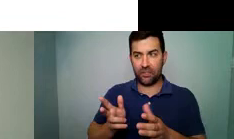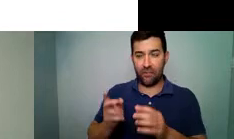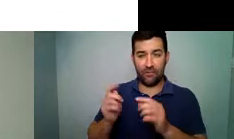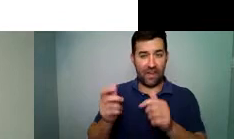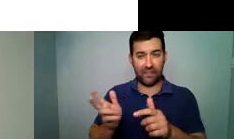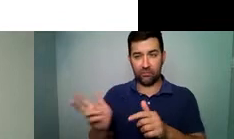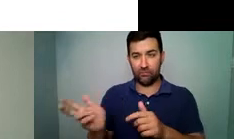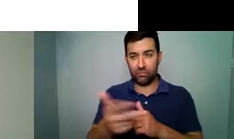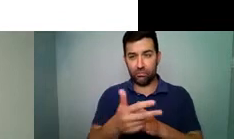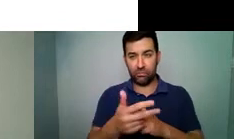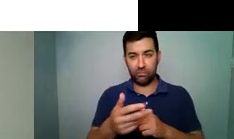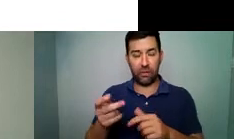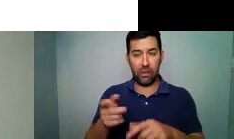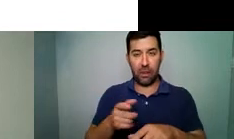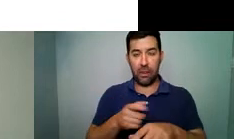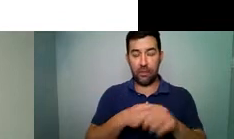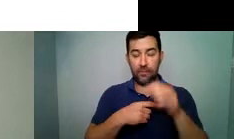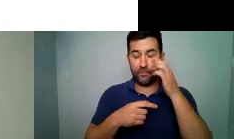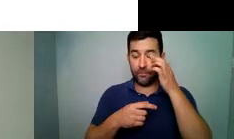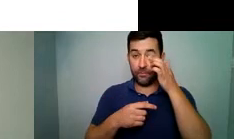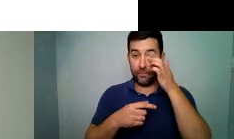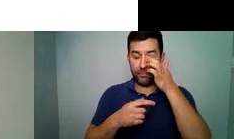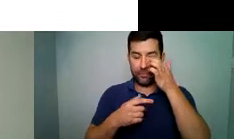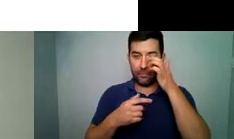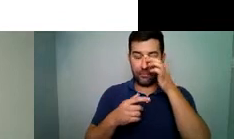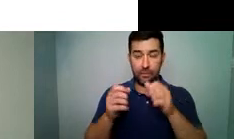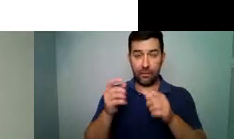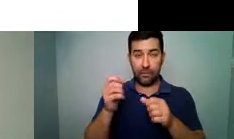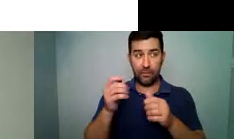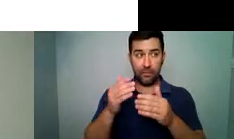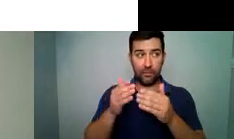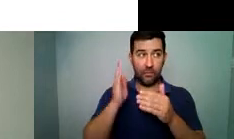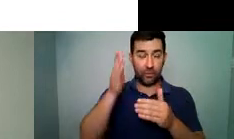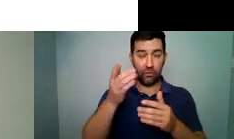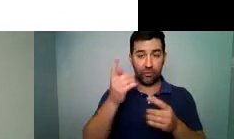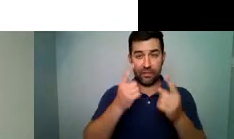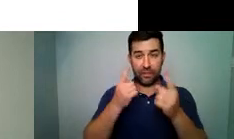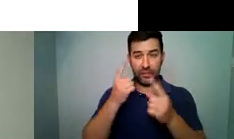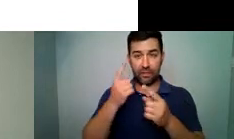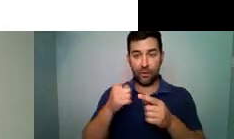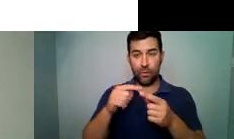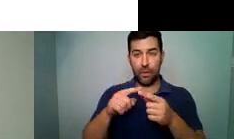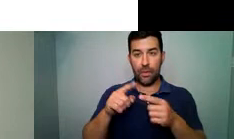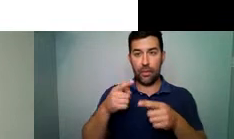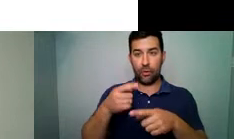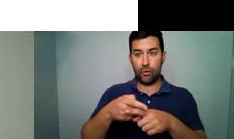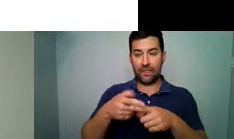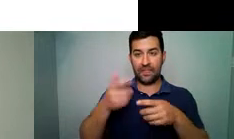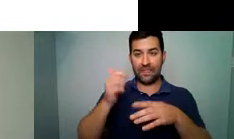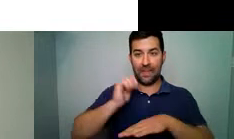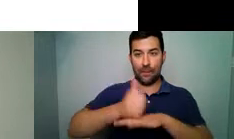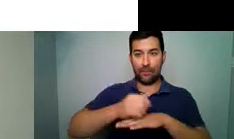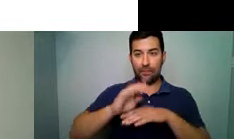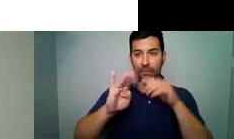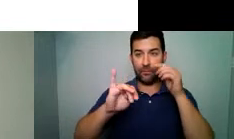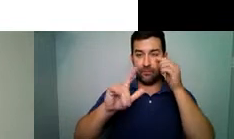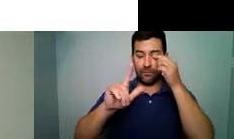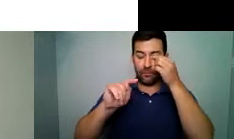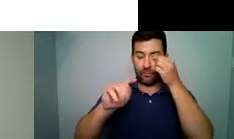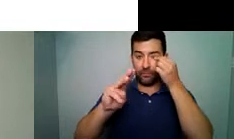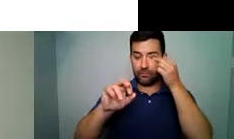speed. Longer term, could you consider more pleasant sites at Biltmore when the crossing is established? They would be